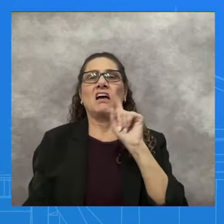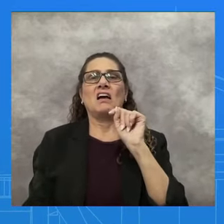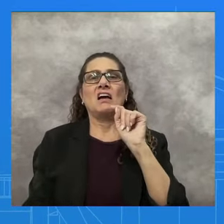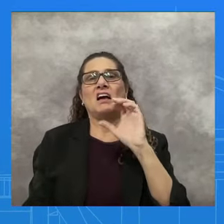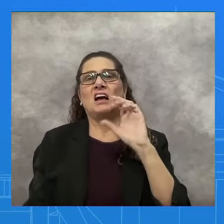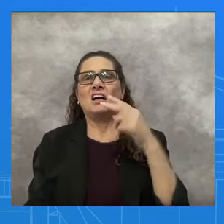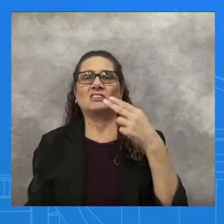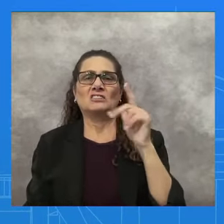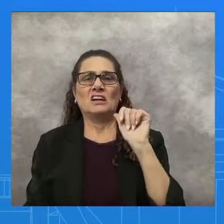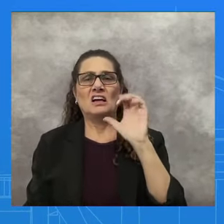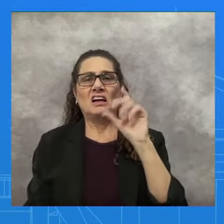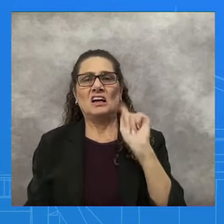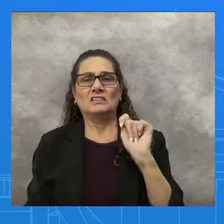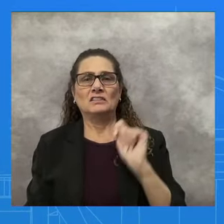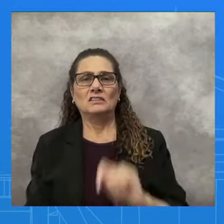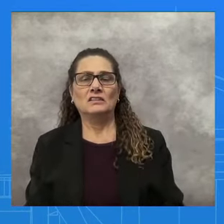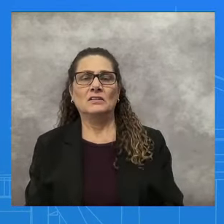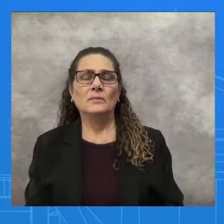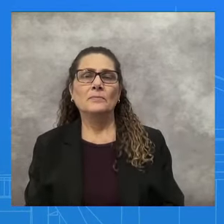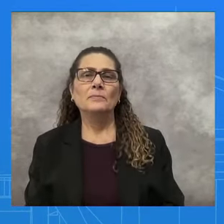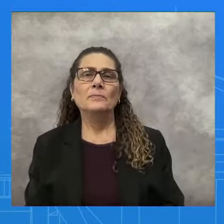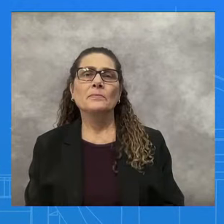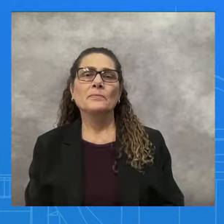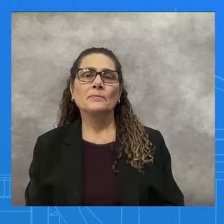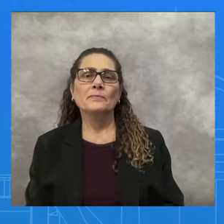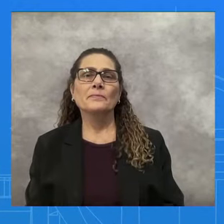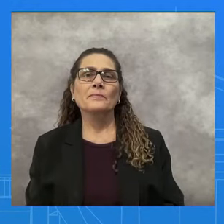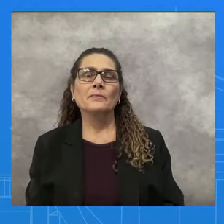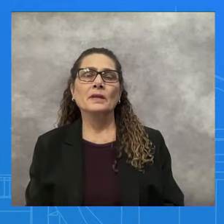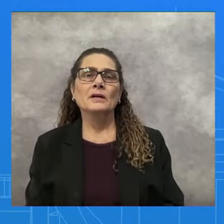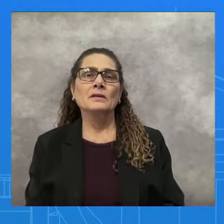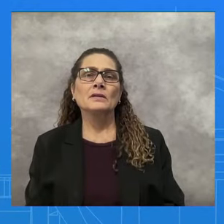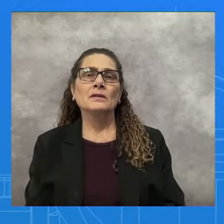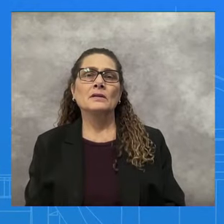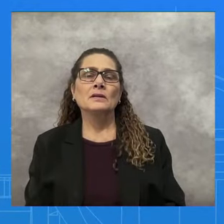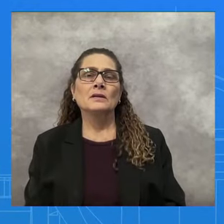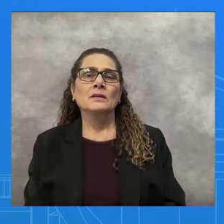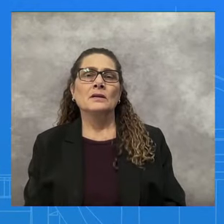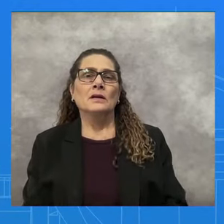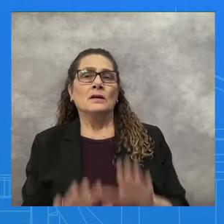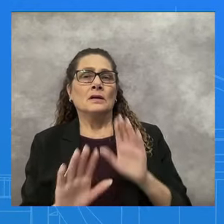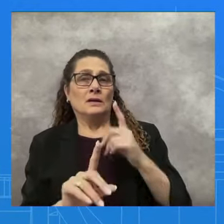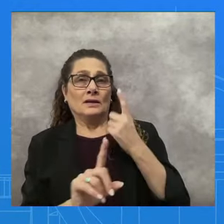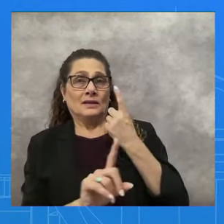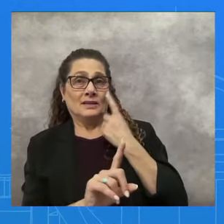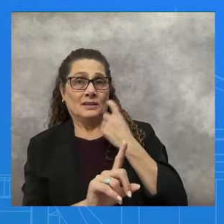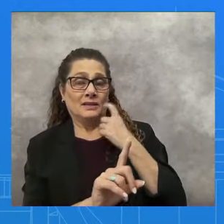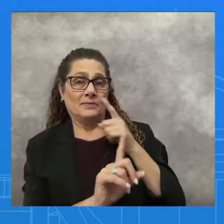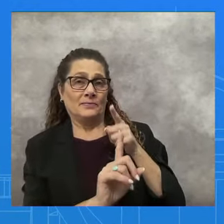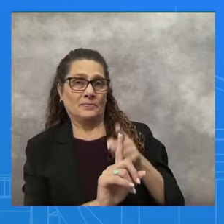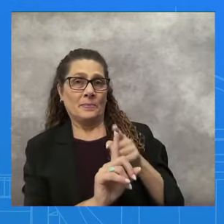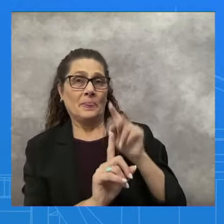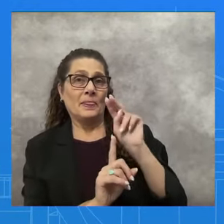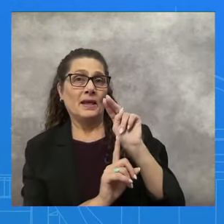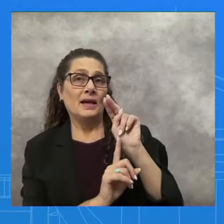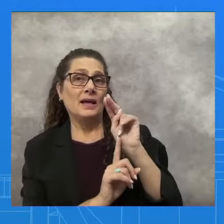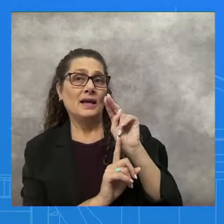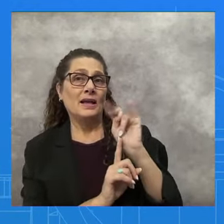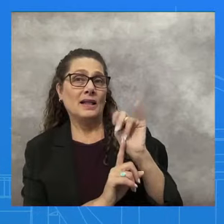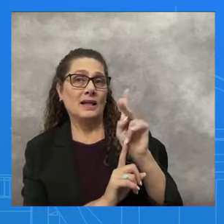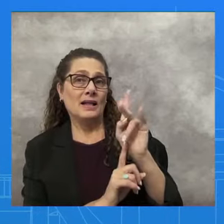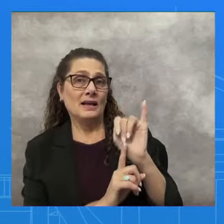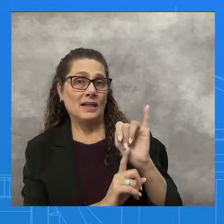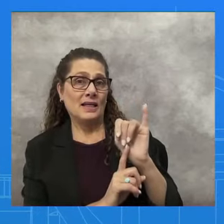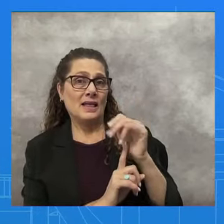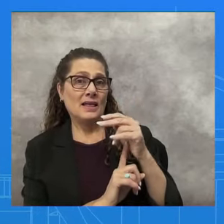No, I have all over it for you. Nikki Haley recently made a pronouncement about President Biden's near-term plans, and I'm hoping to get your response. I